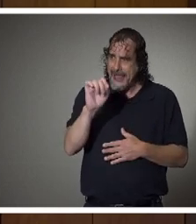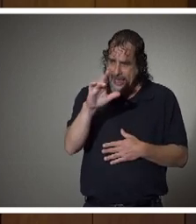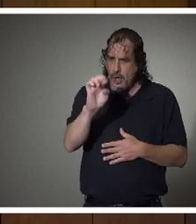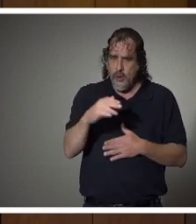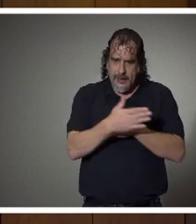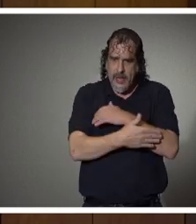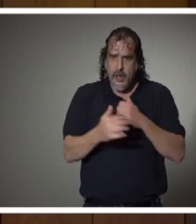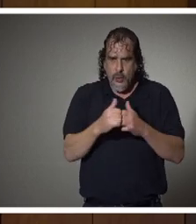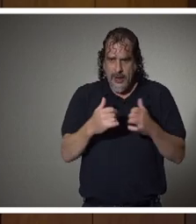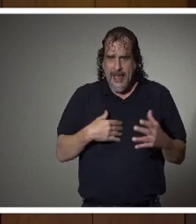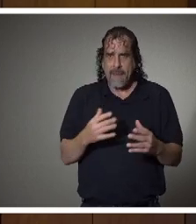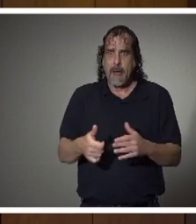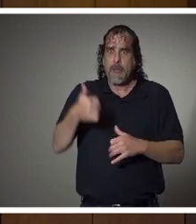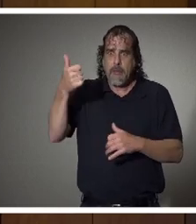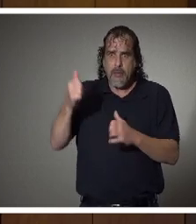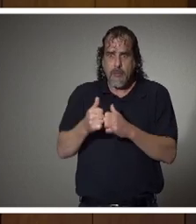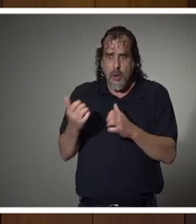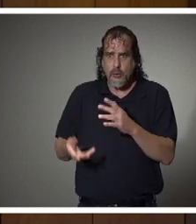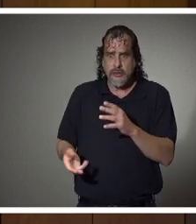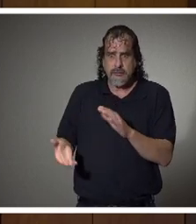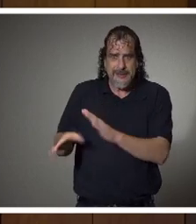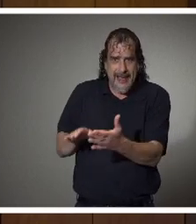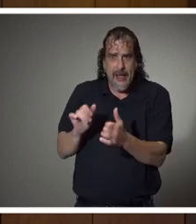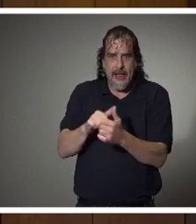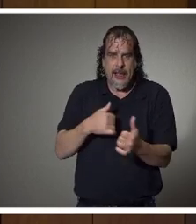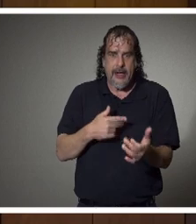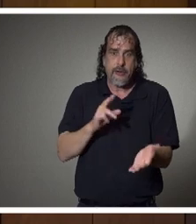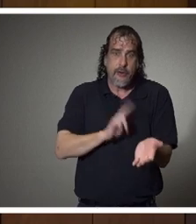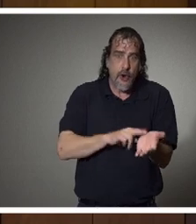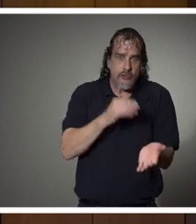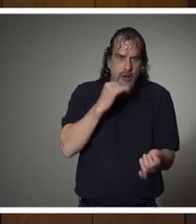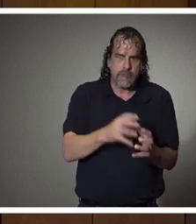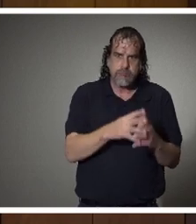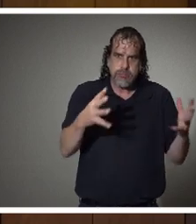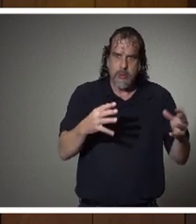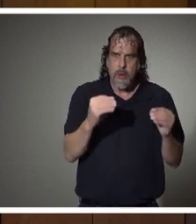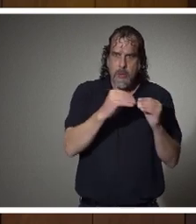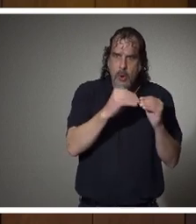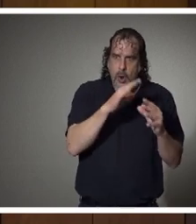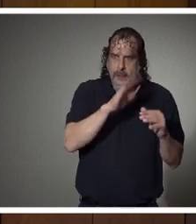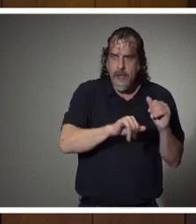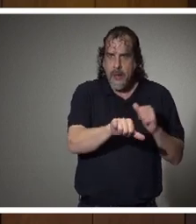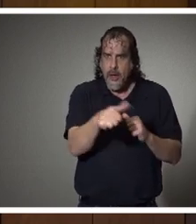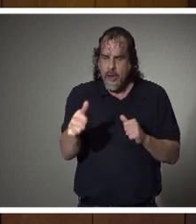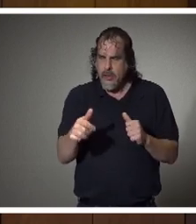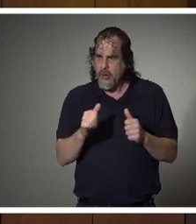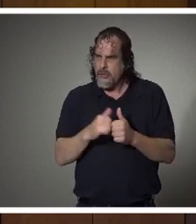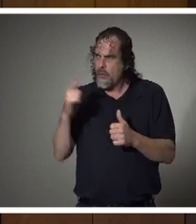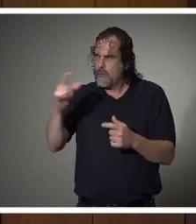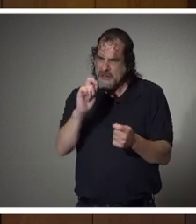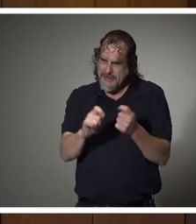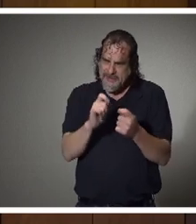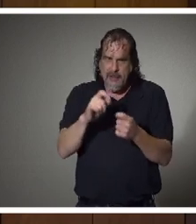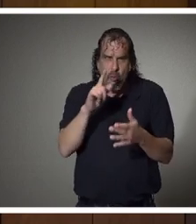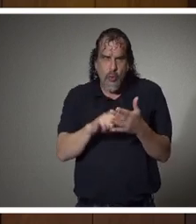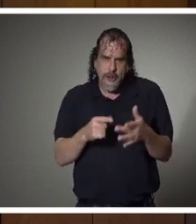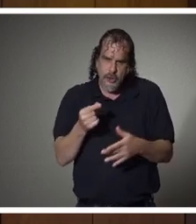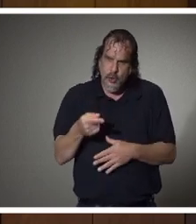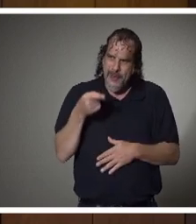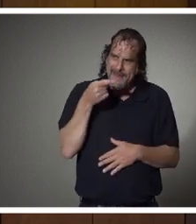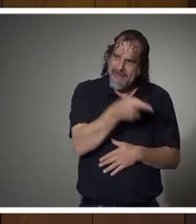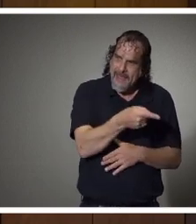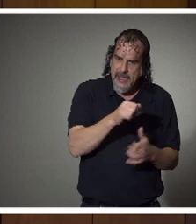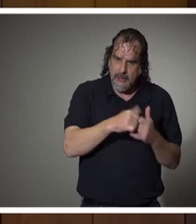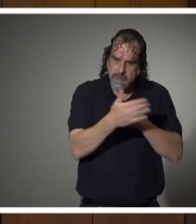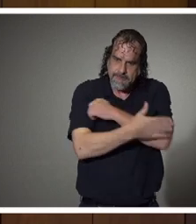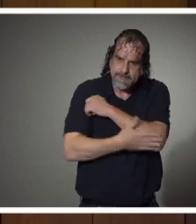care cases, and now the second highest case total. I wanted to know what specifically the state is doing here to help with that, and